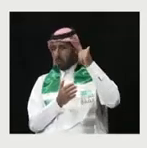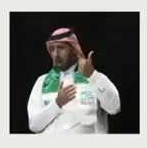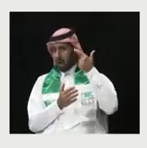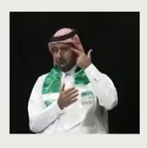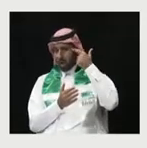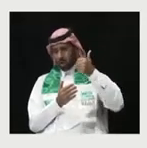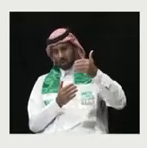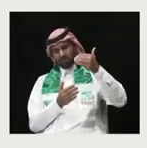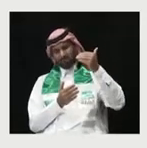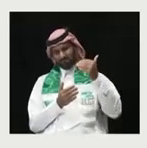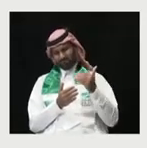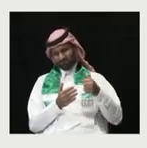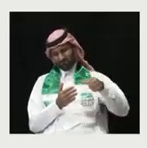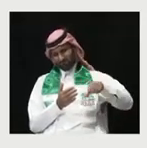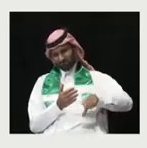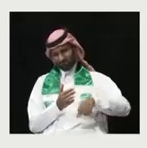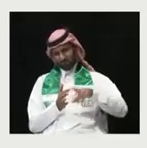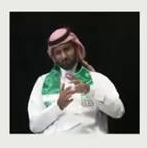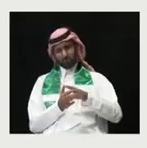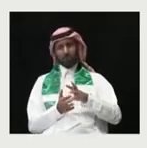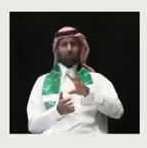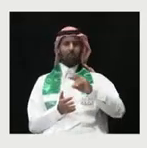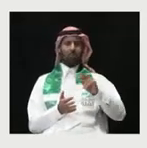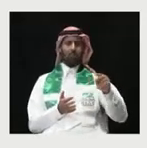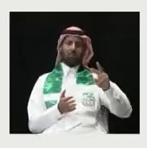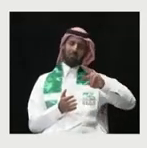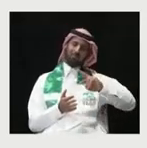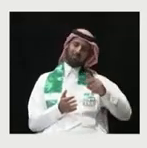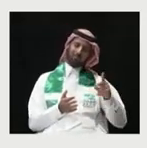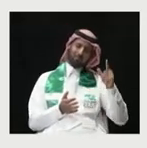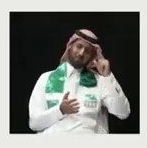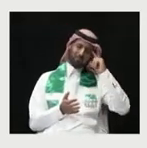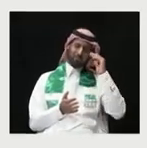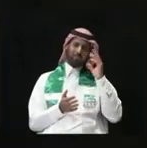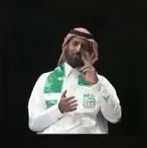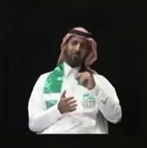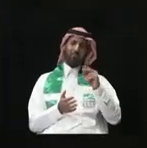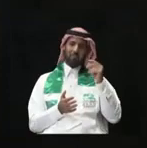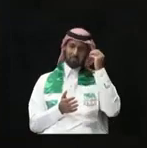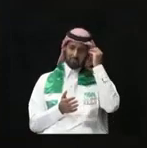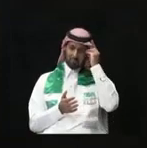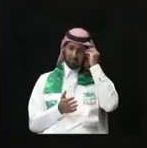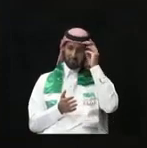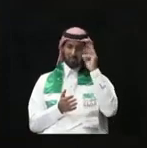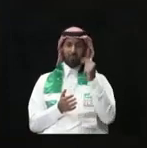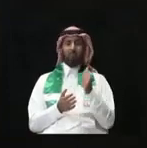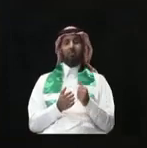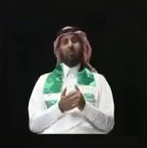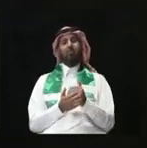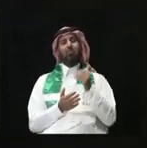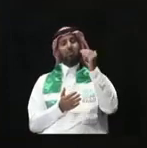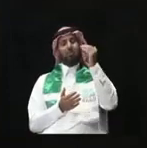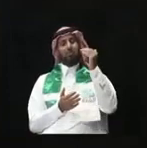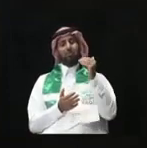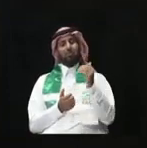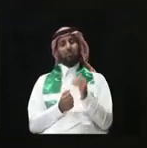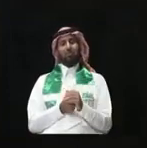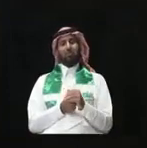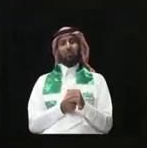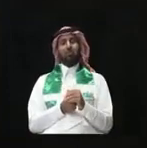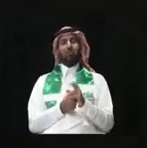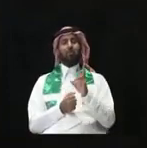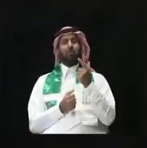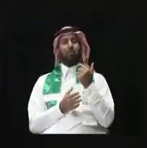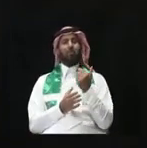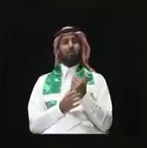the positive side? What are the disadvantages, the negative side, downside? And